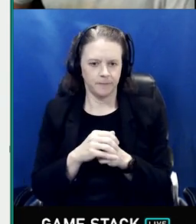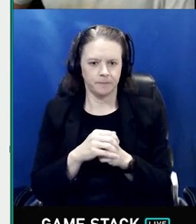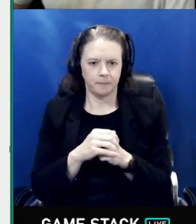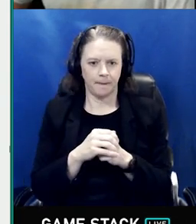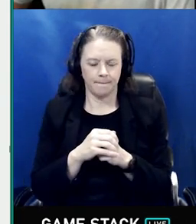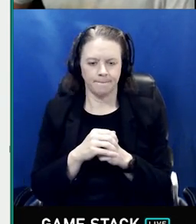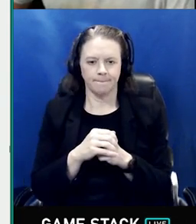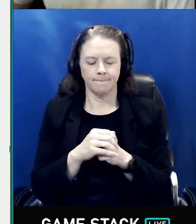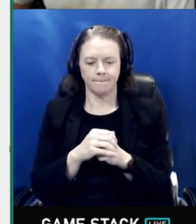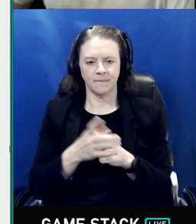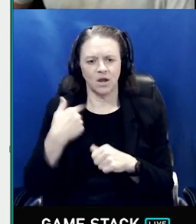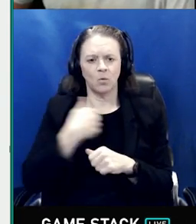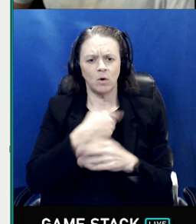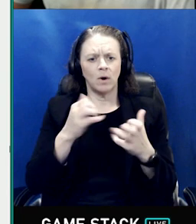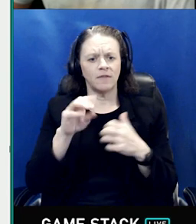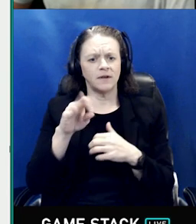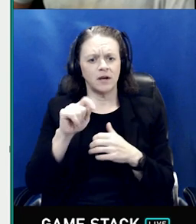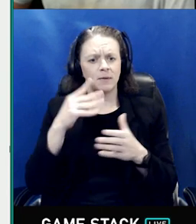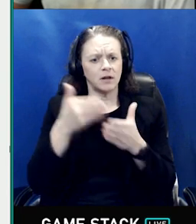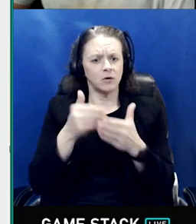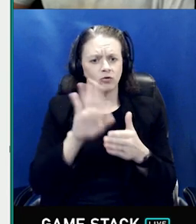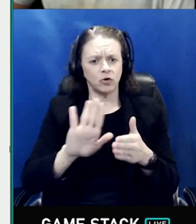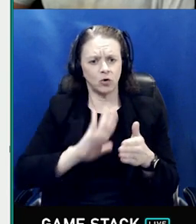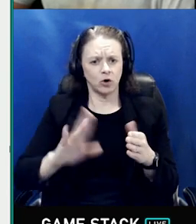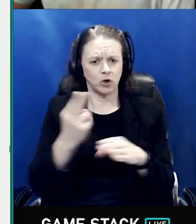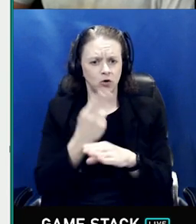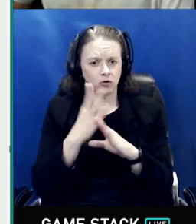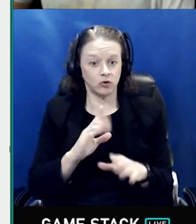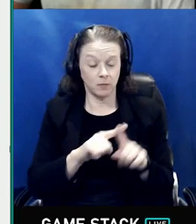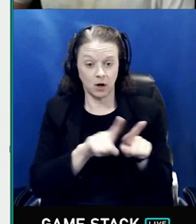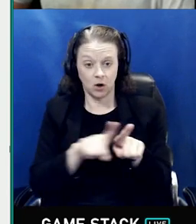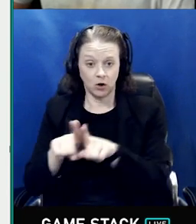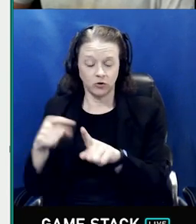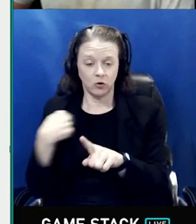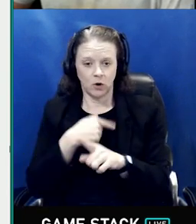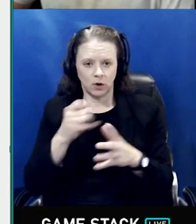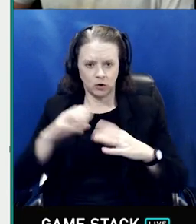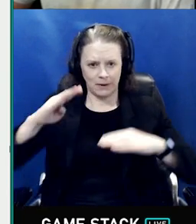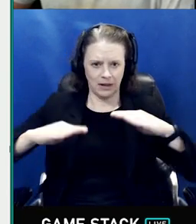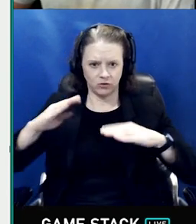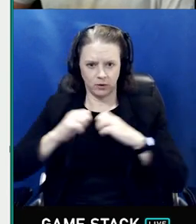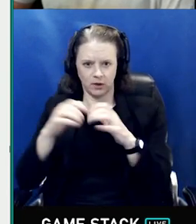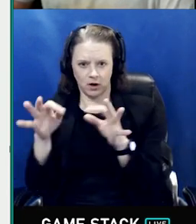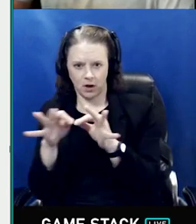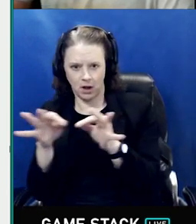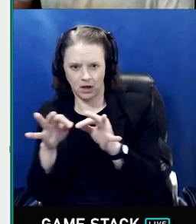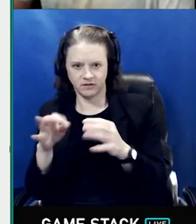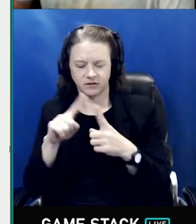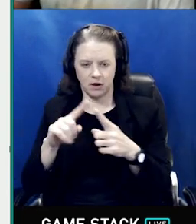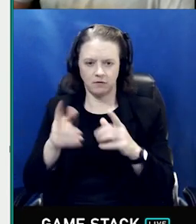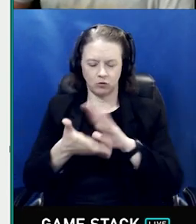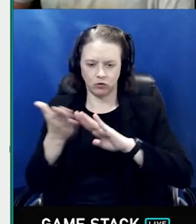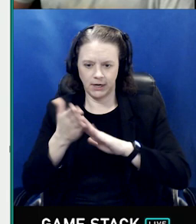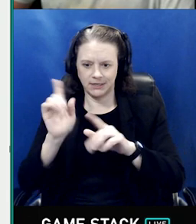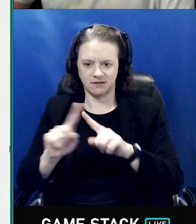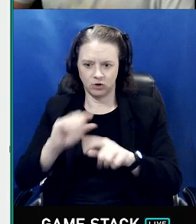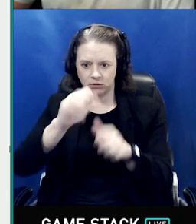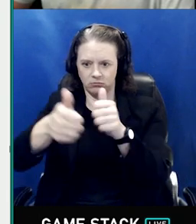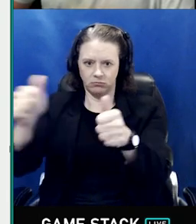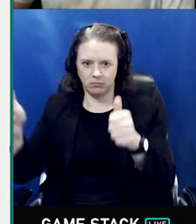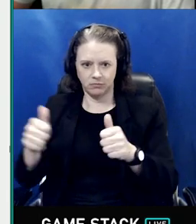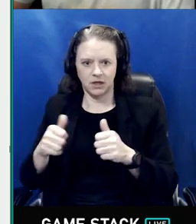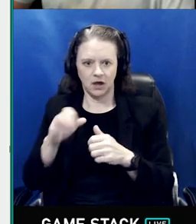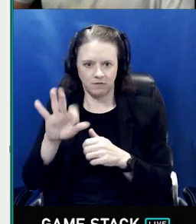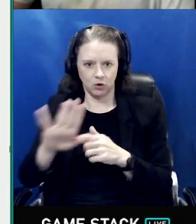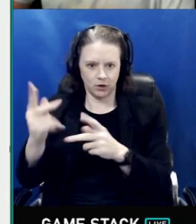to balance that with the cost and effort of running instances of your compute in multiple regions. And finally, the consistency model.